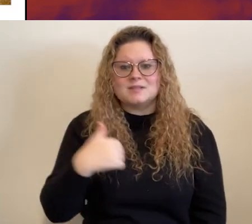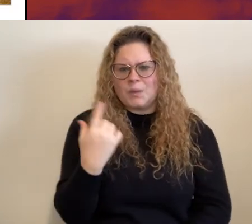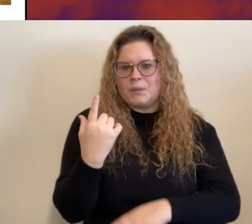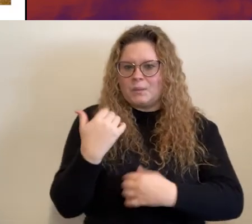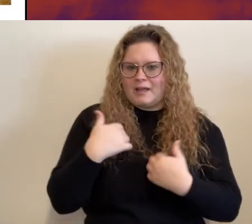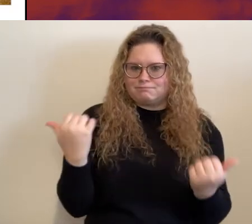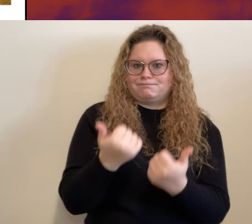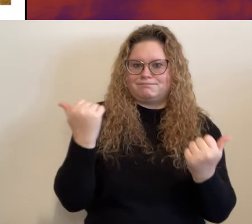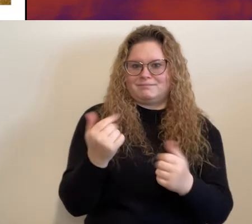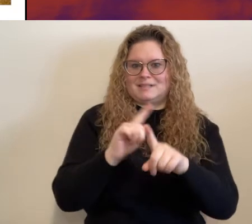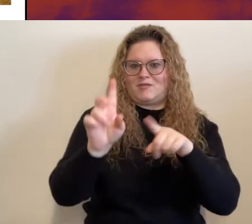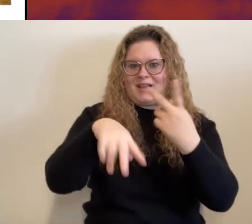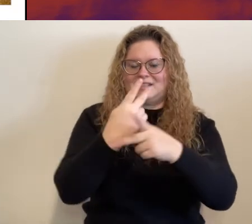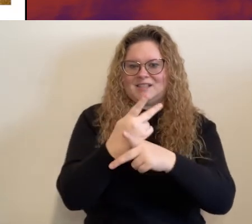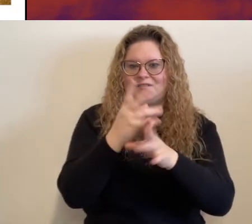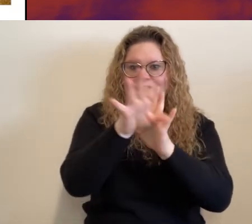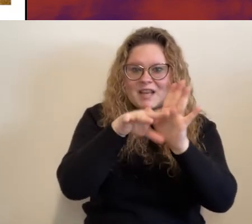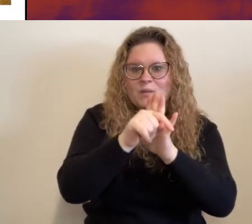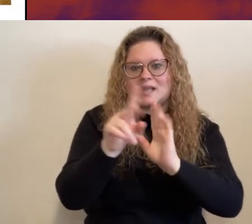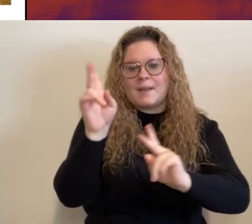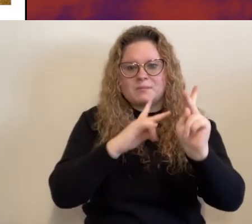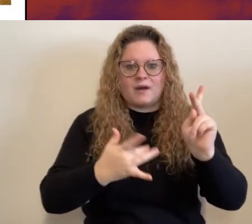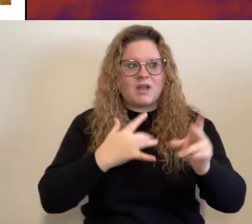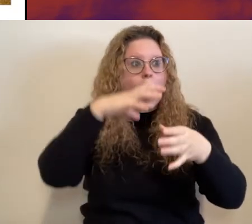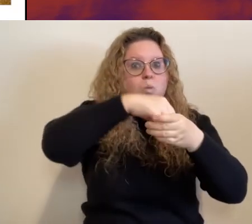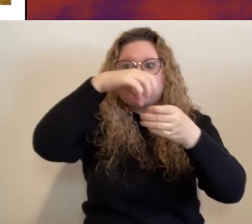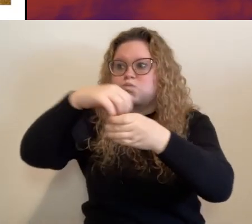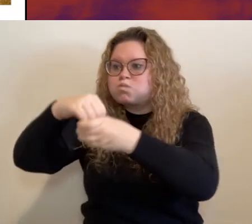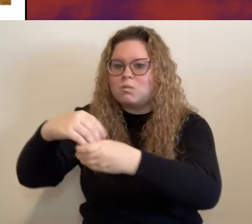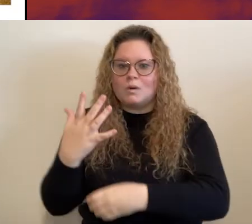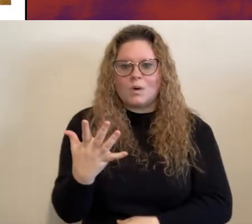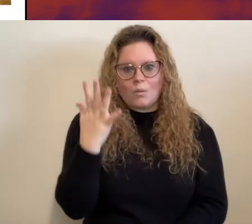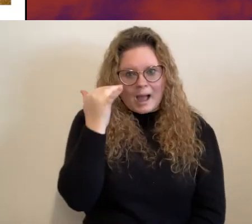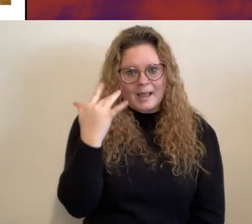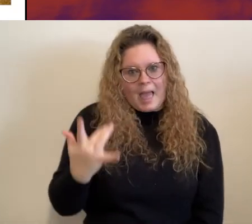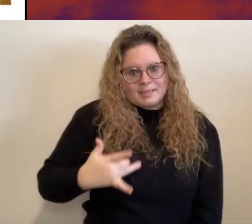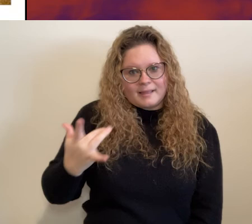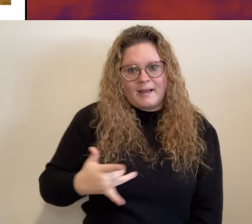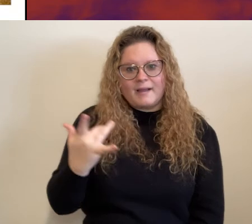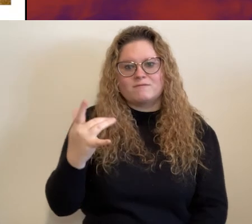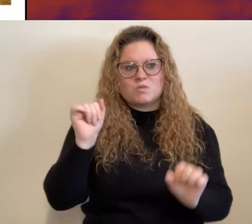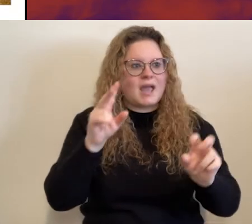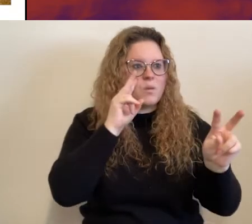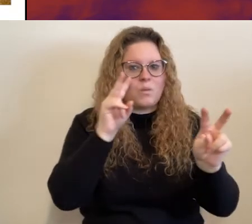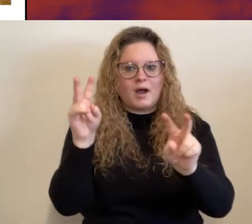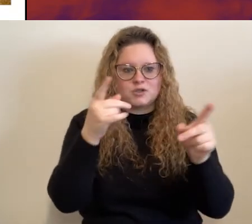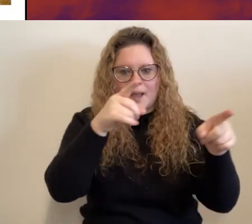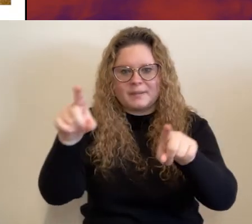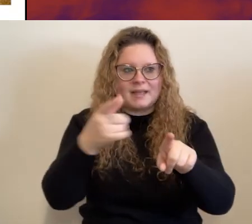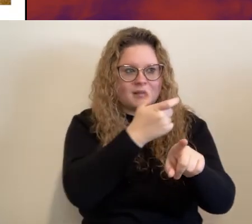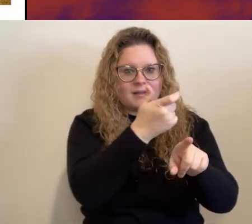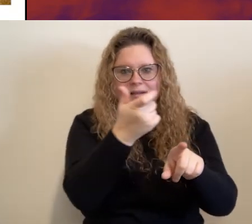it was just people were in it the whole time because it was literally live in the story while it's streaming. It was just a whole